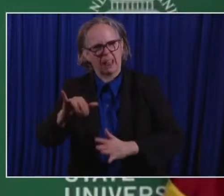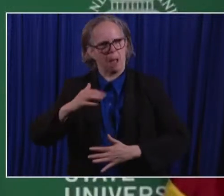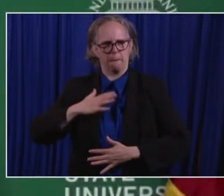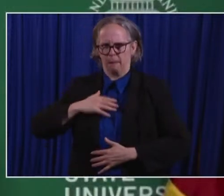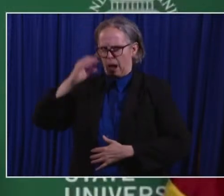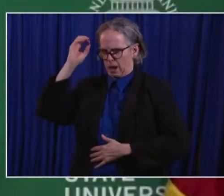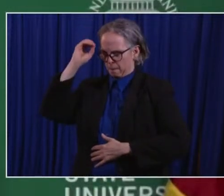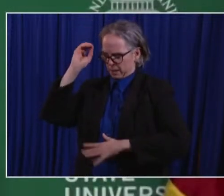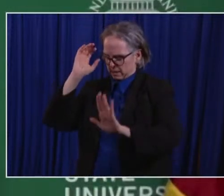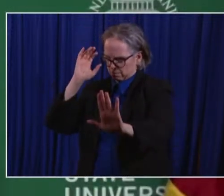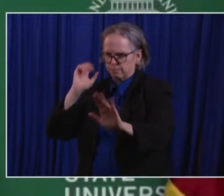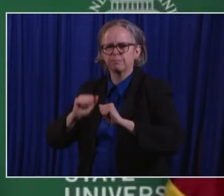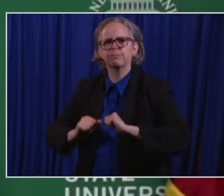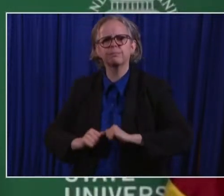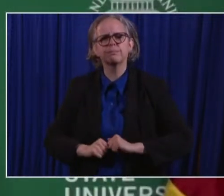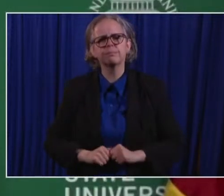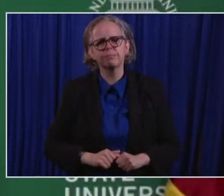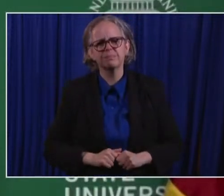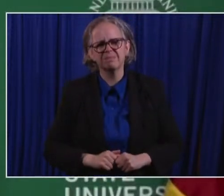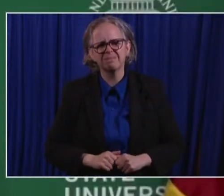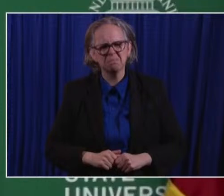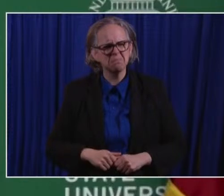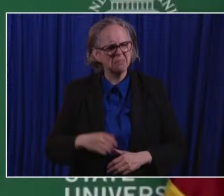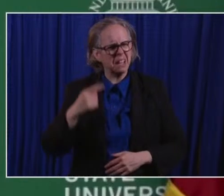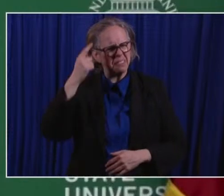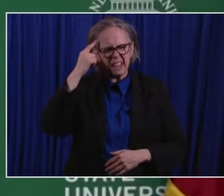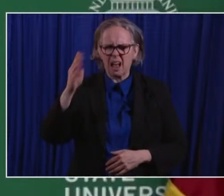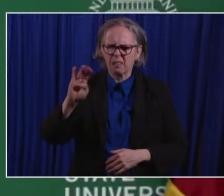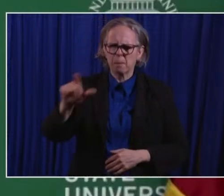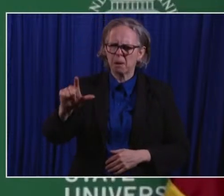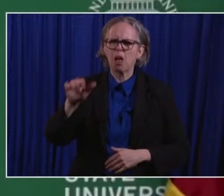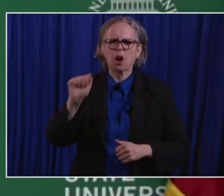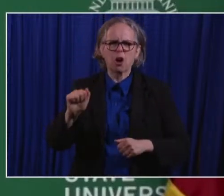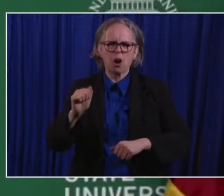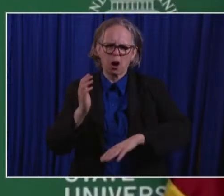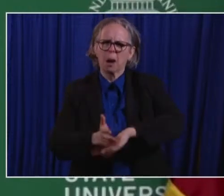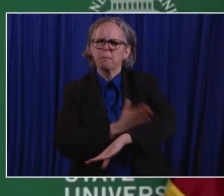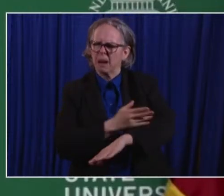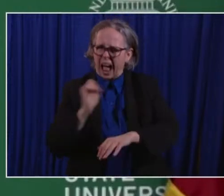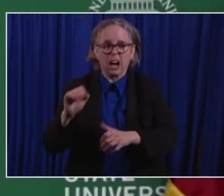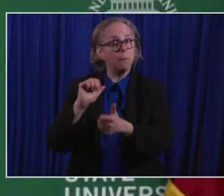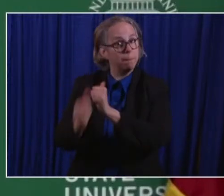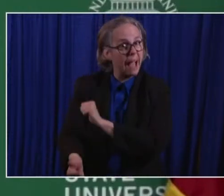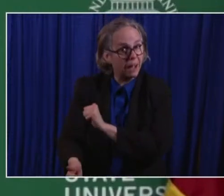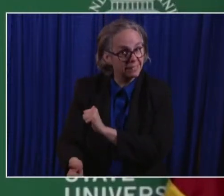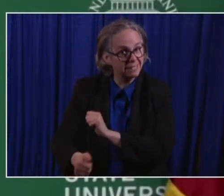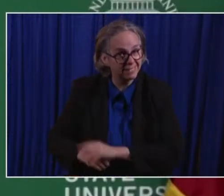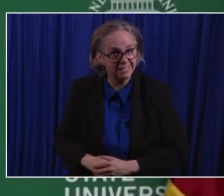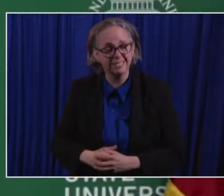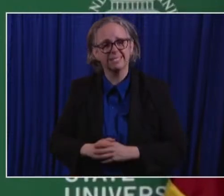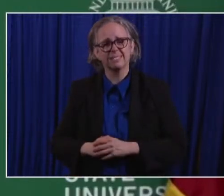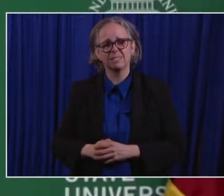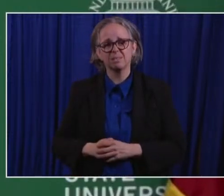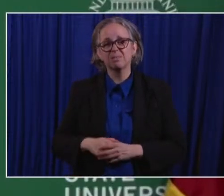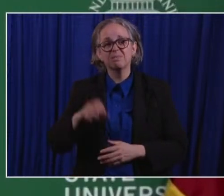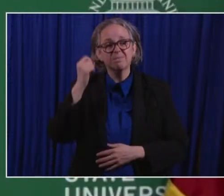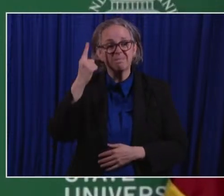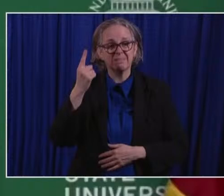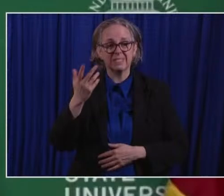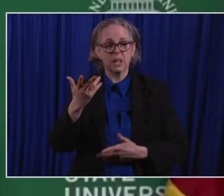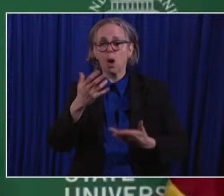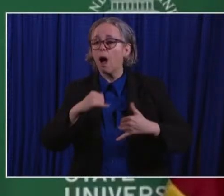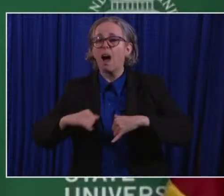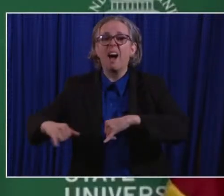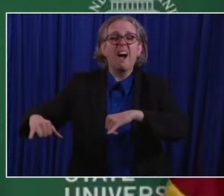there's a bill that can be passed, and that we can move forward and we can improve the status quo. But to completely